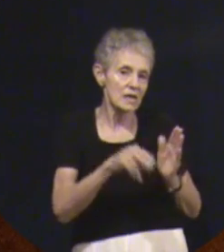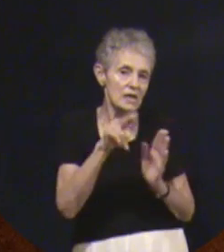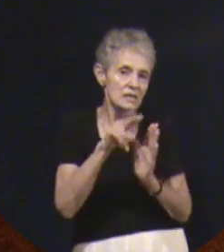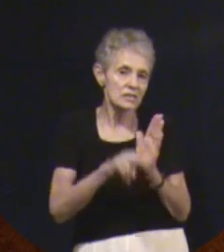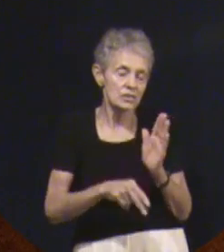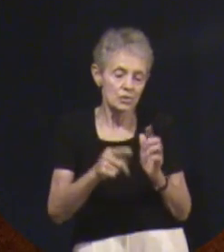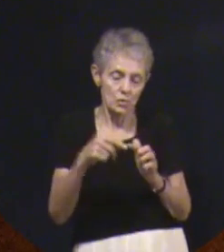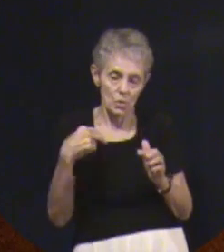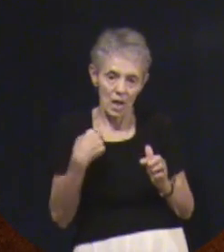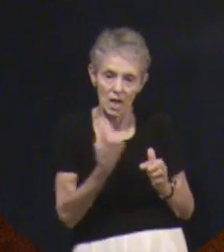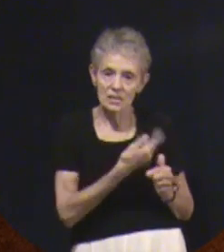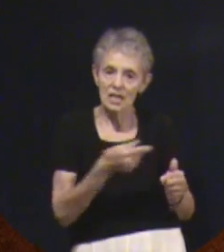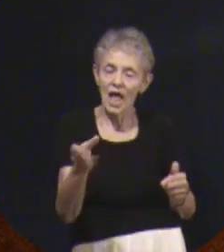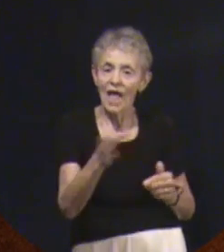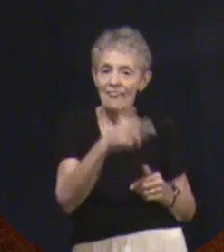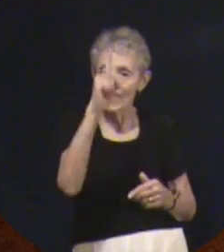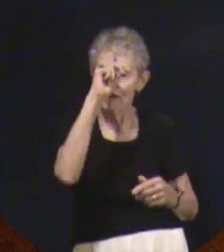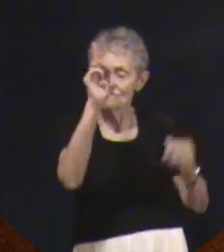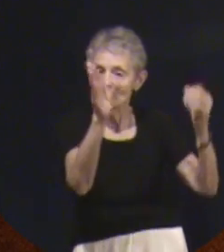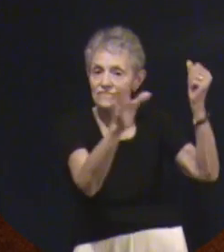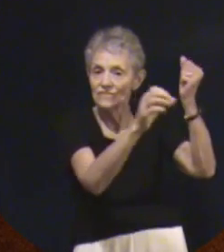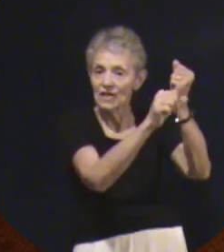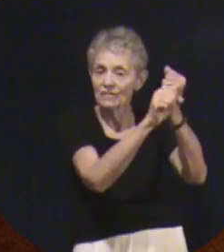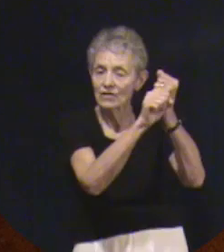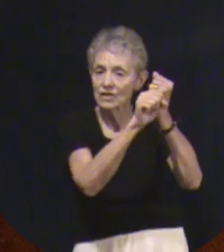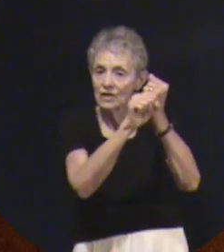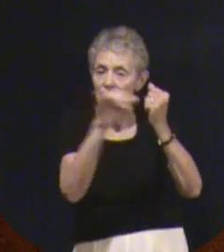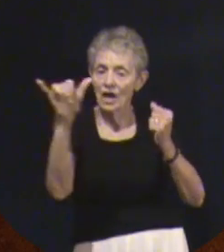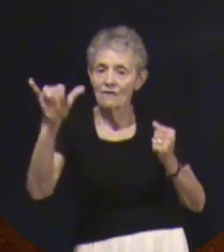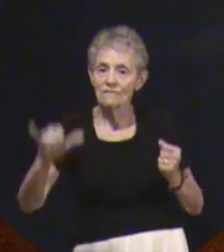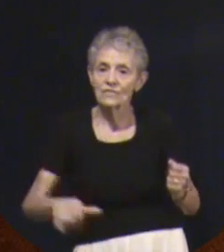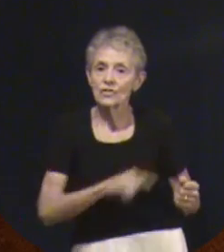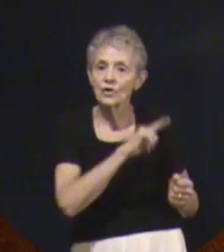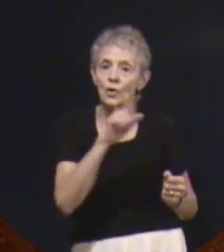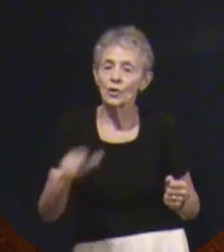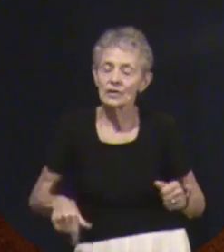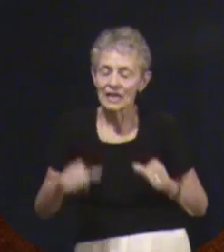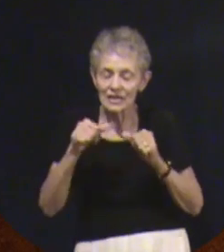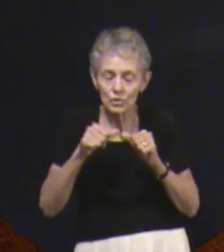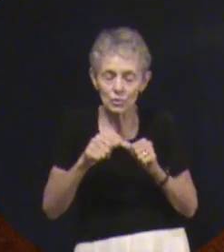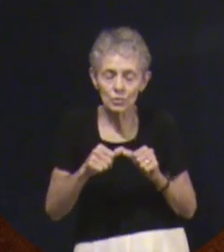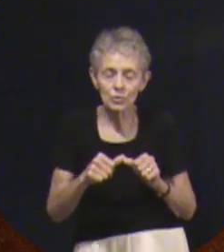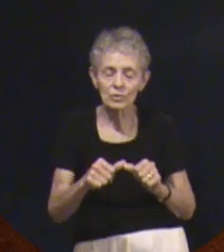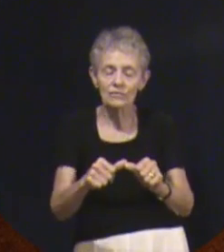the fidelity of the Lord endures